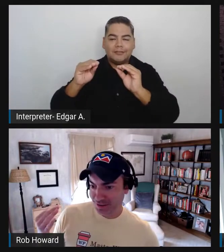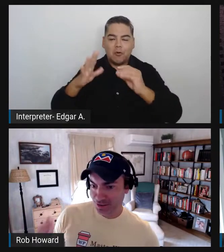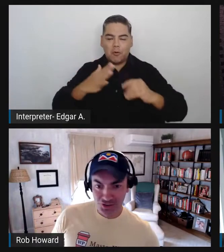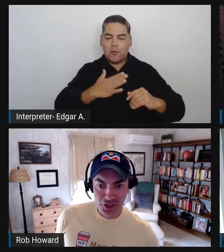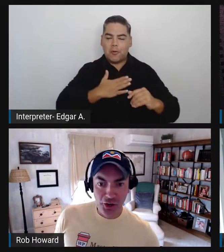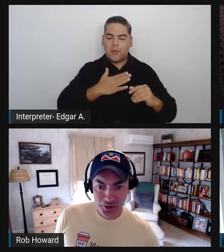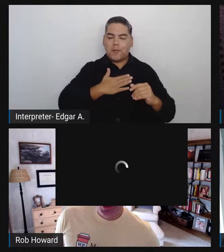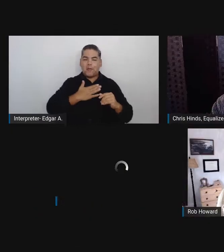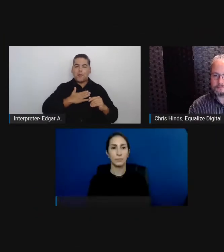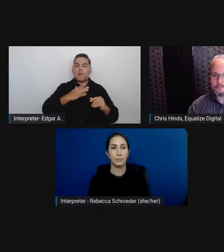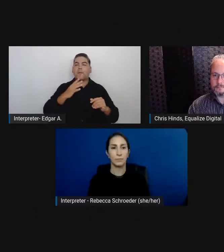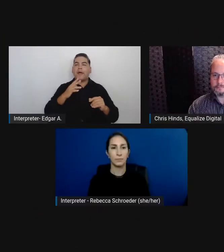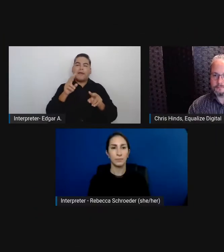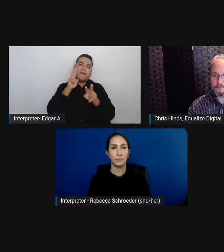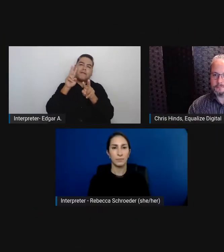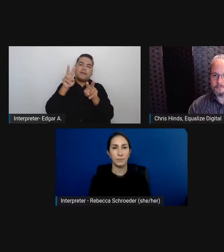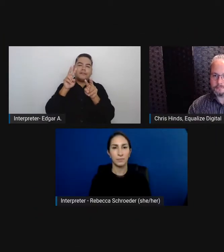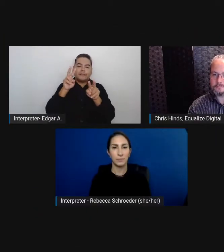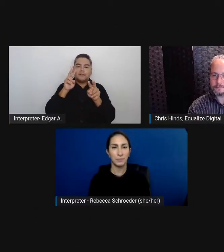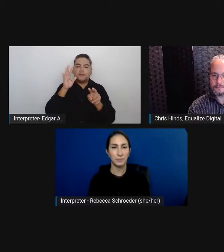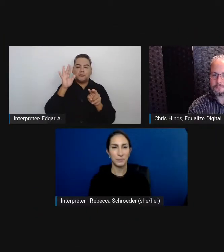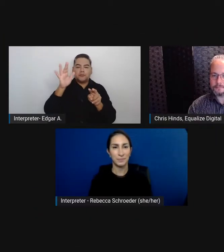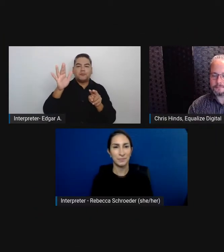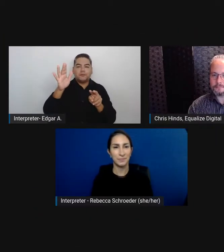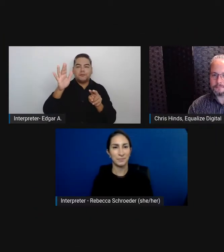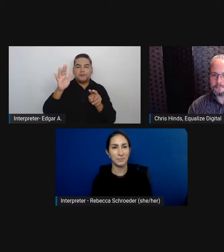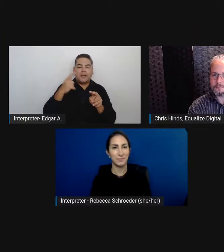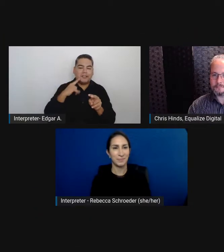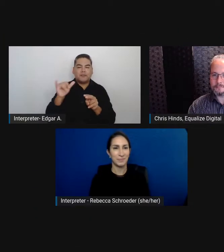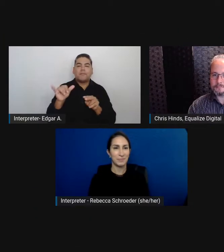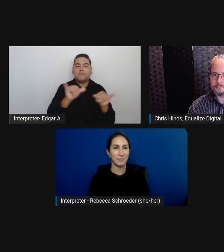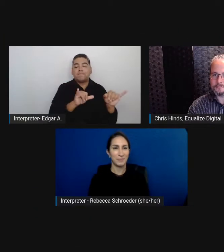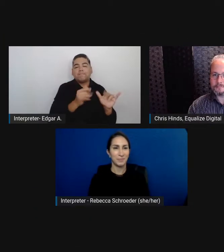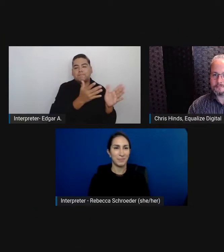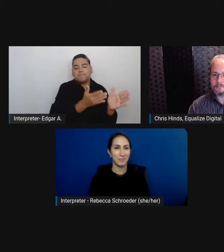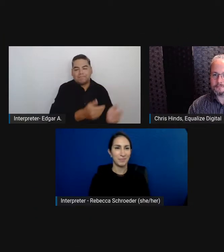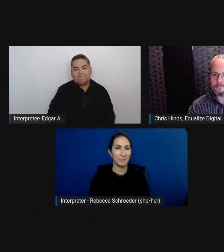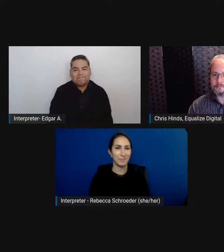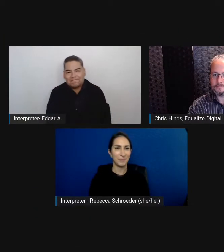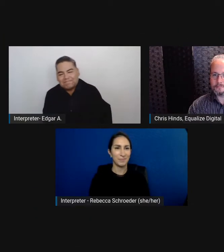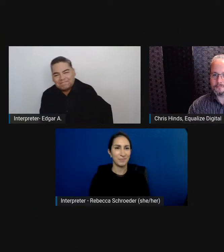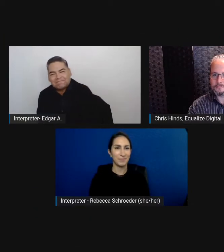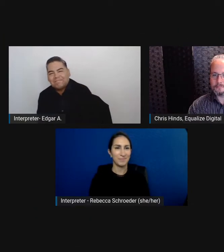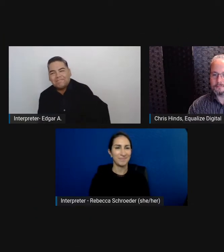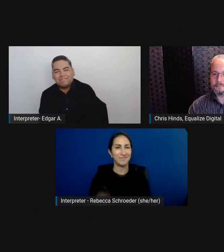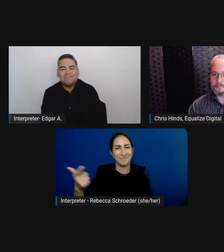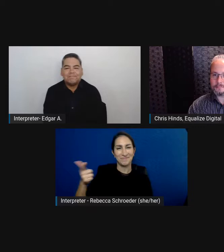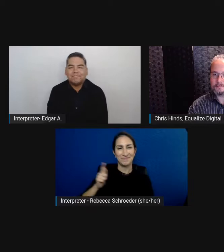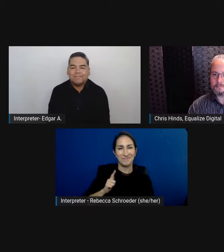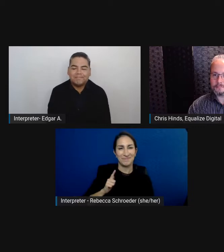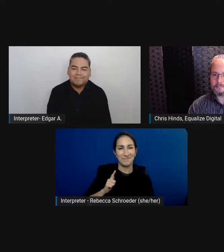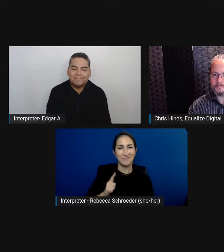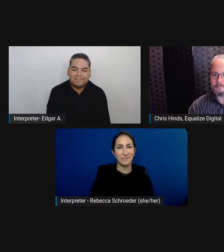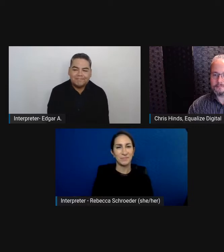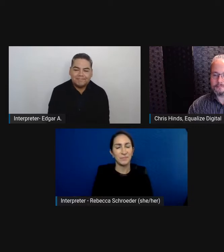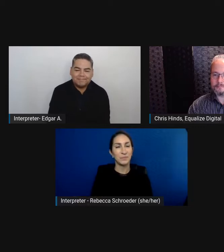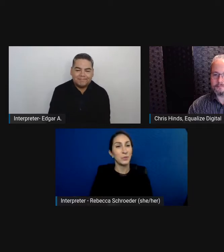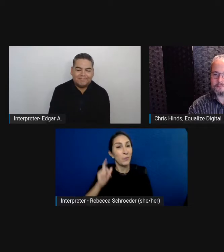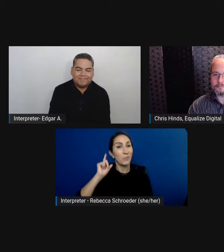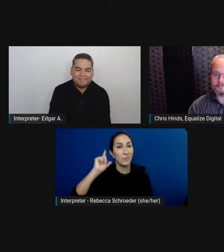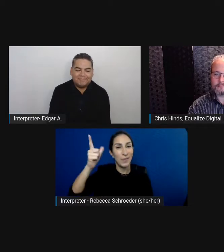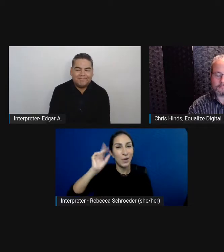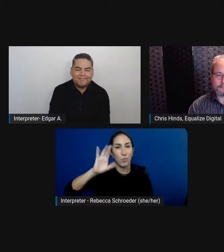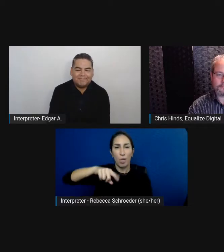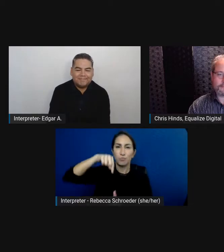like, just no, right? And I'll talk a little bit later about how sort of we are starting to work that stuff